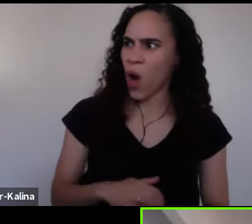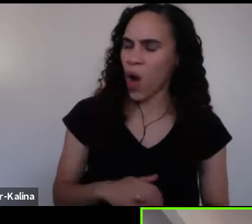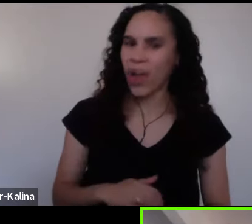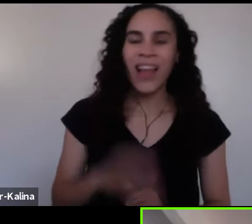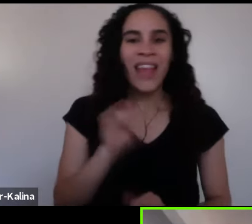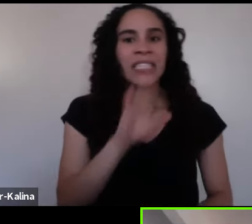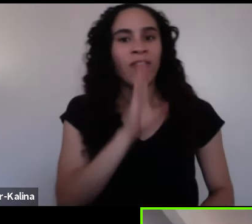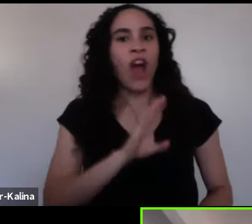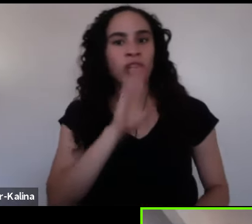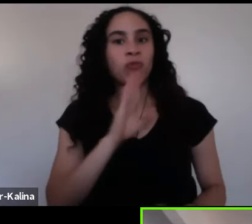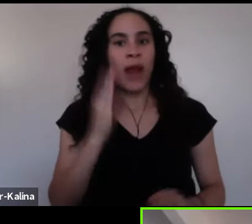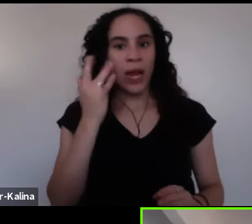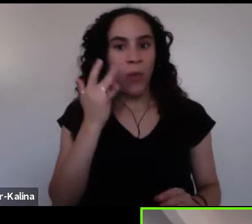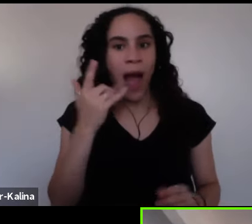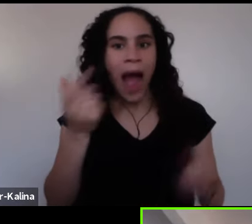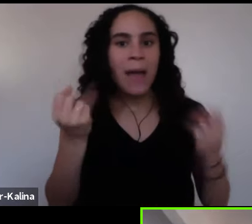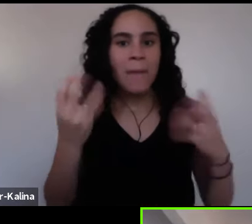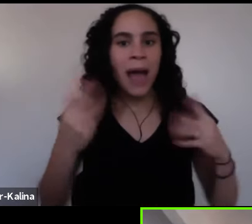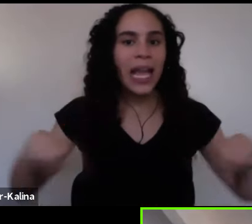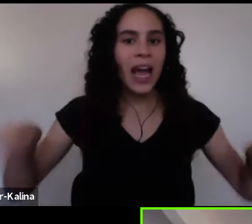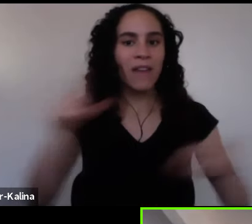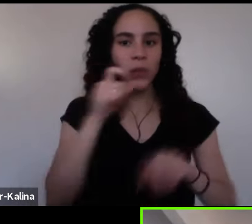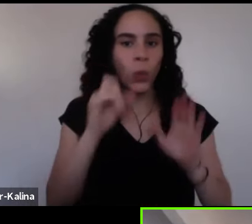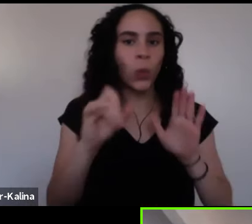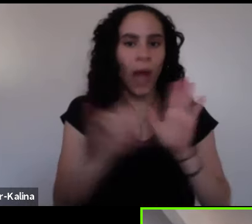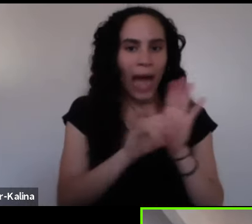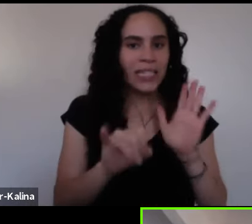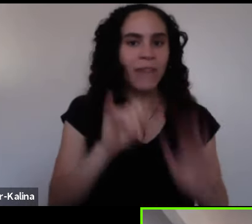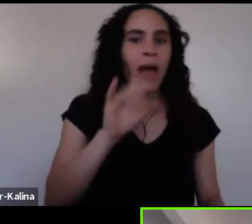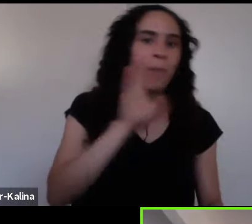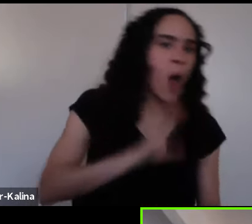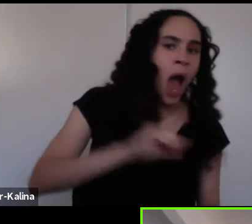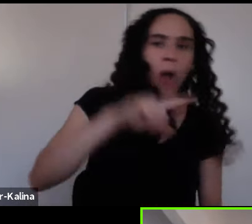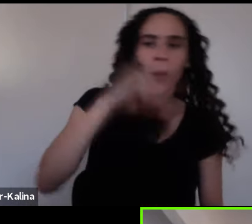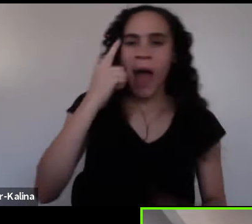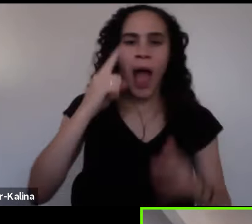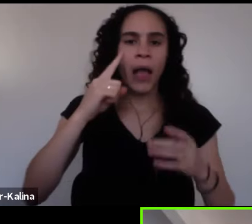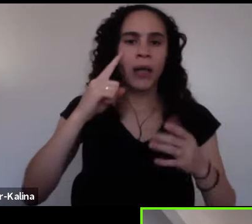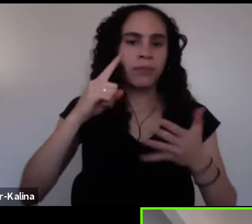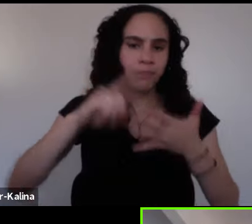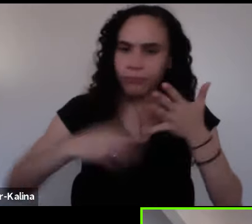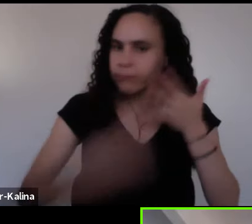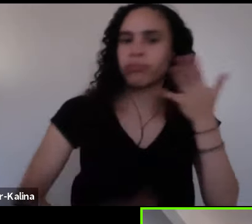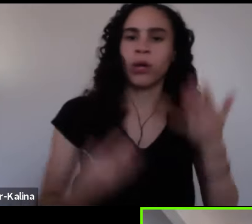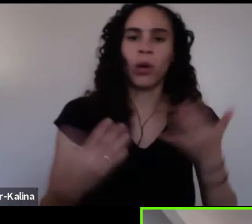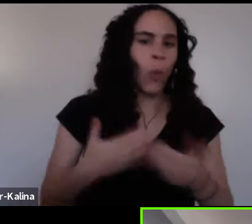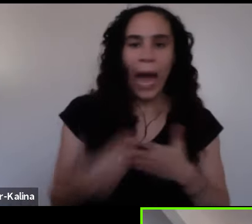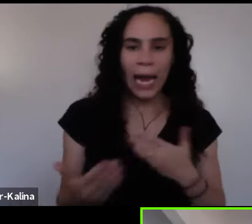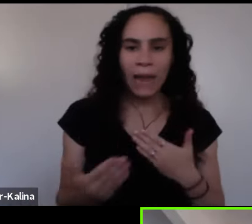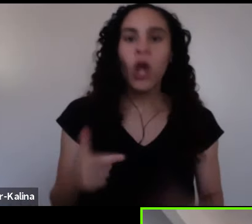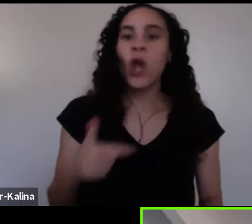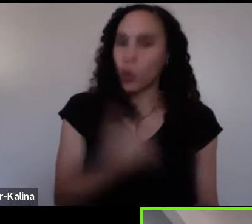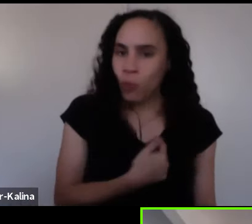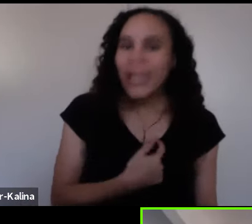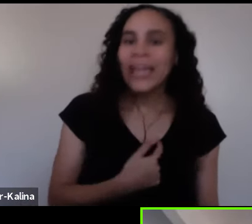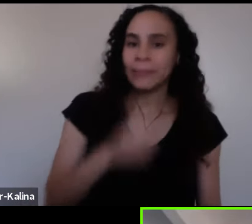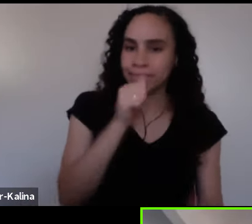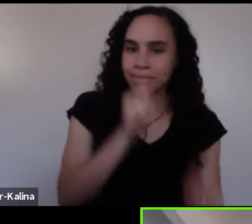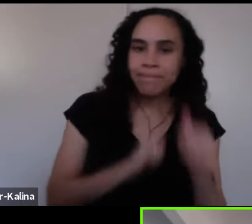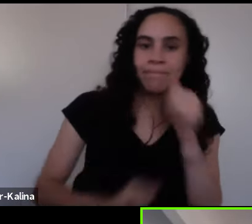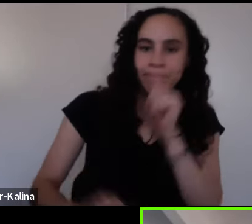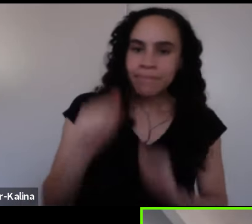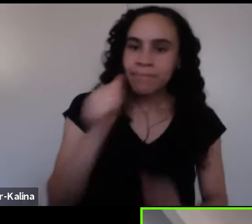that identify as brown, Black, othered, we go through this every day.